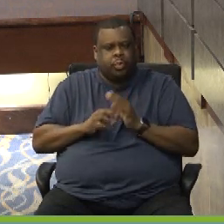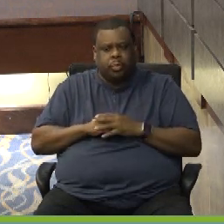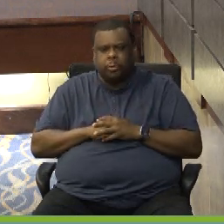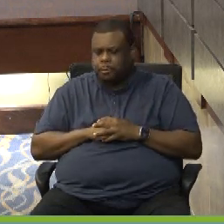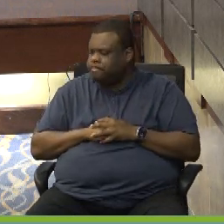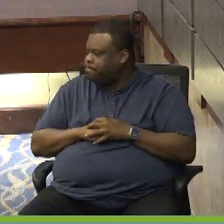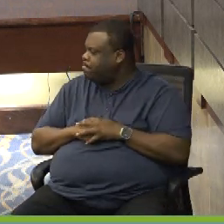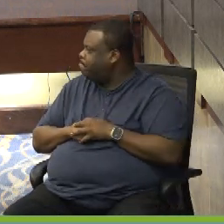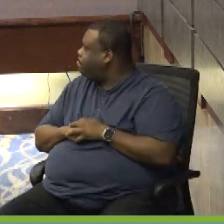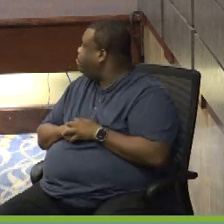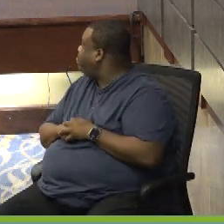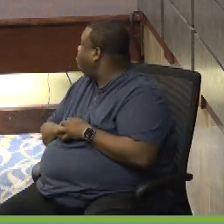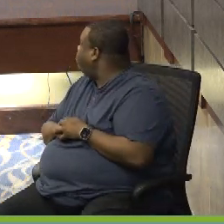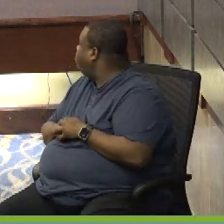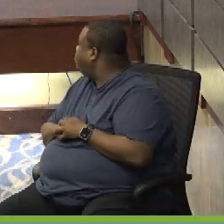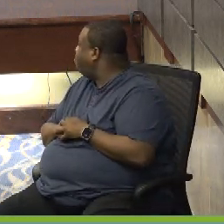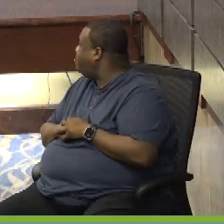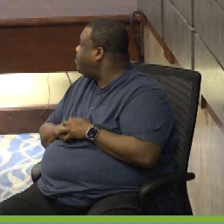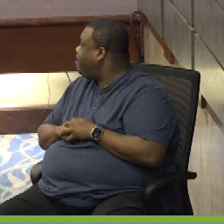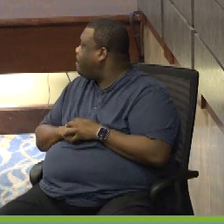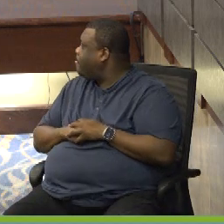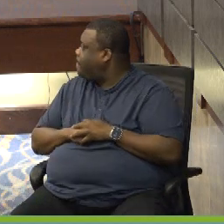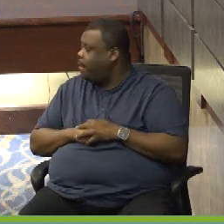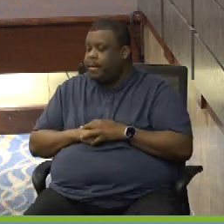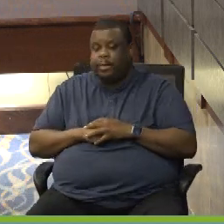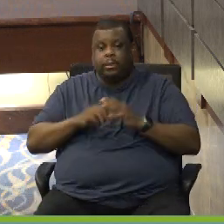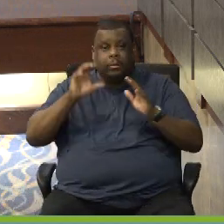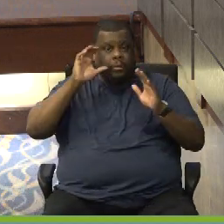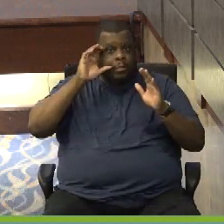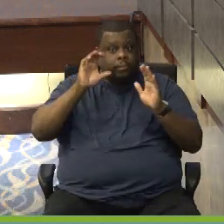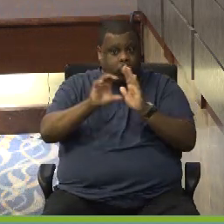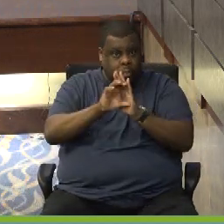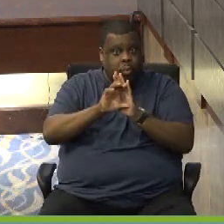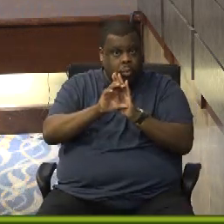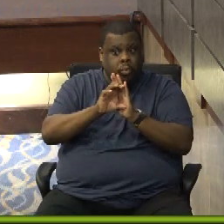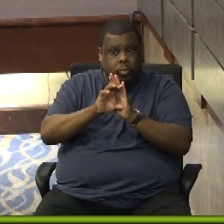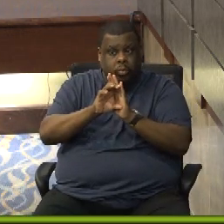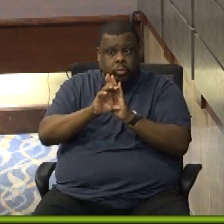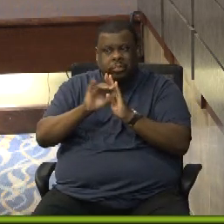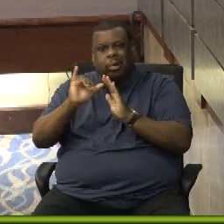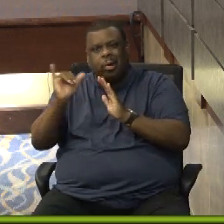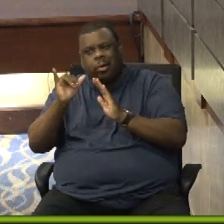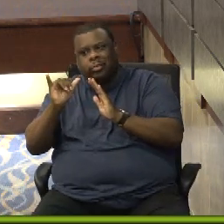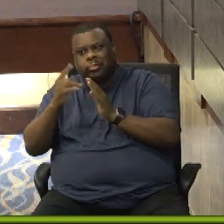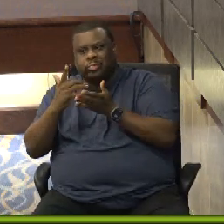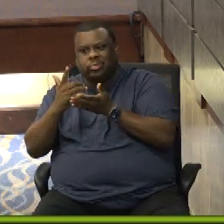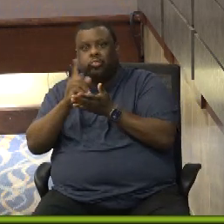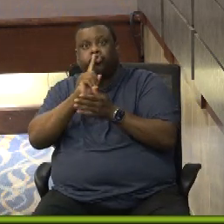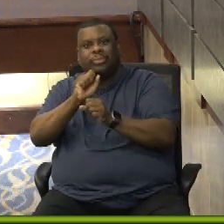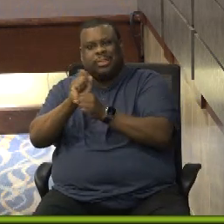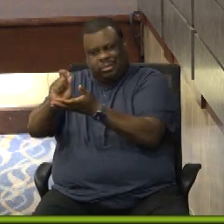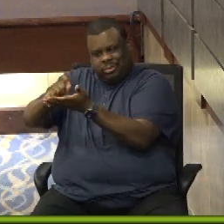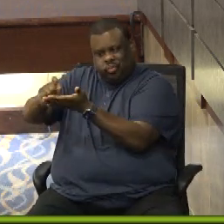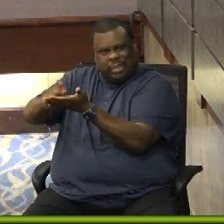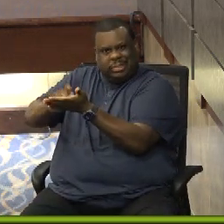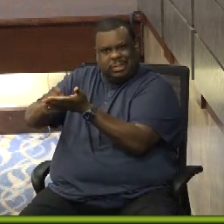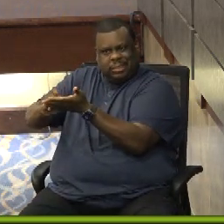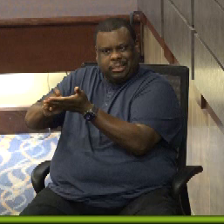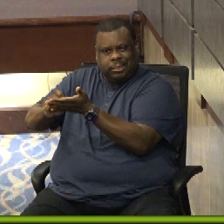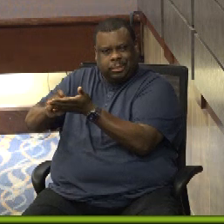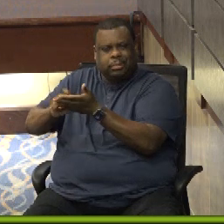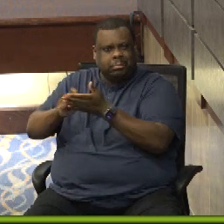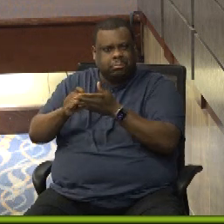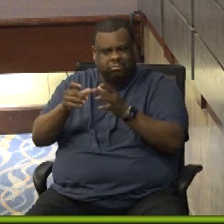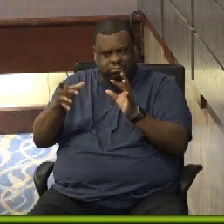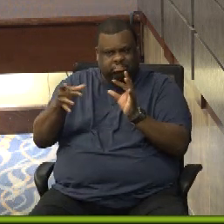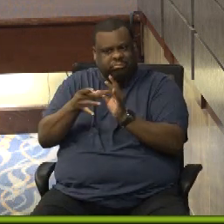it, where you use photographic imagery of residents as well as even possibly their handwriting. So imagining the line, a